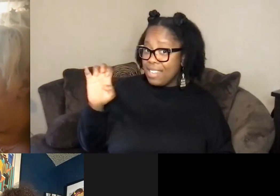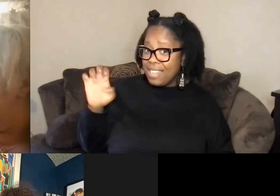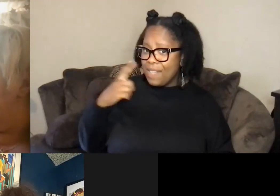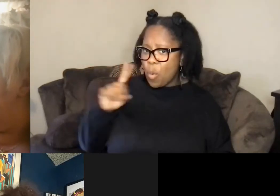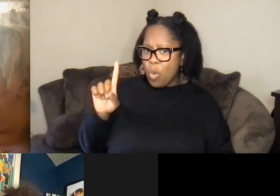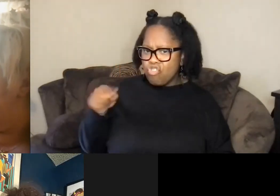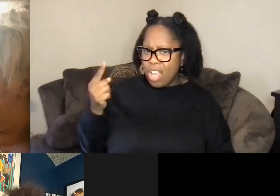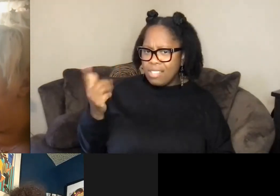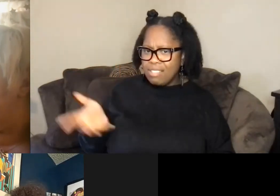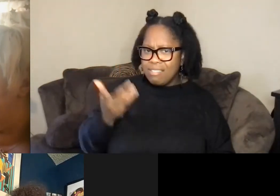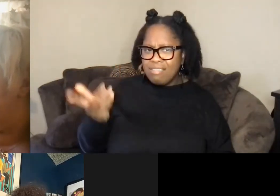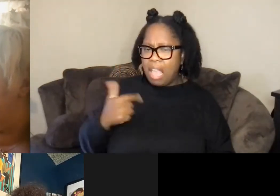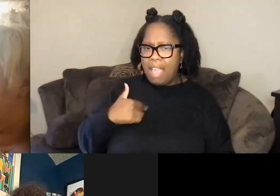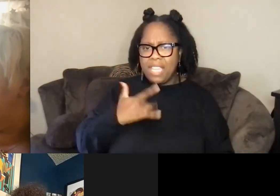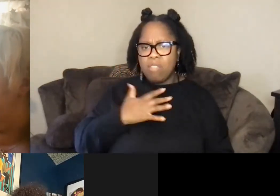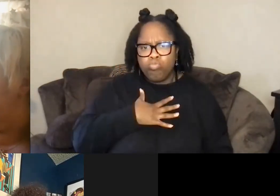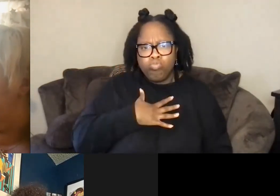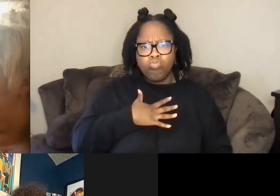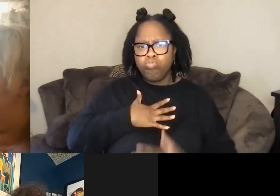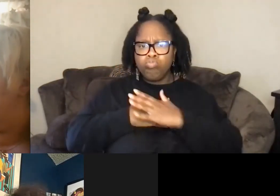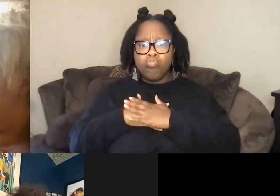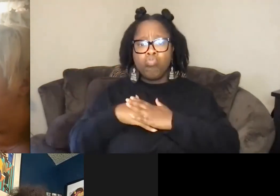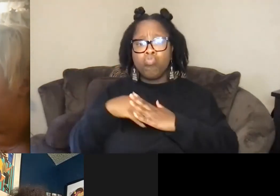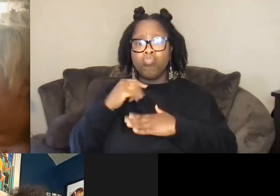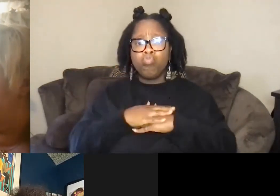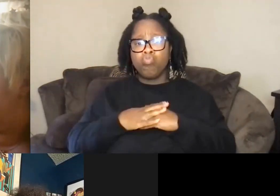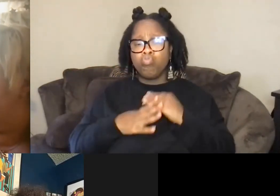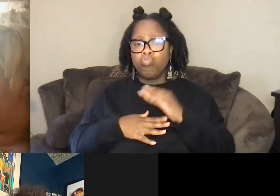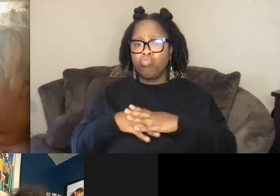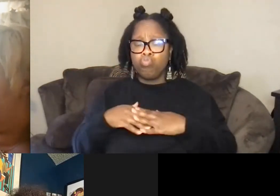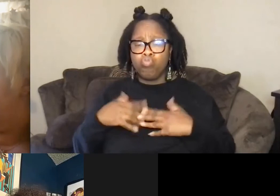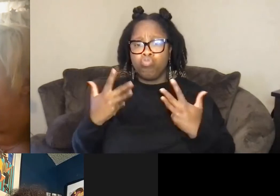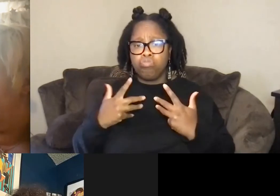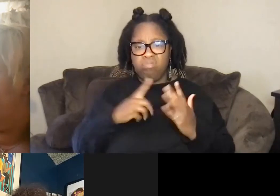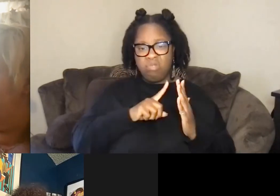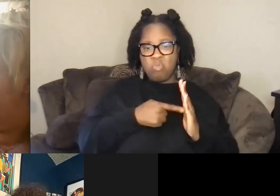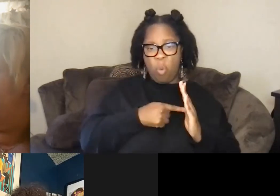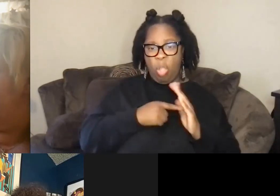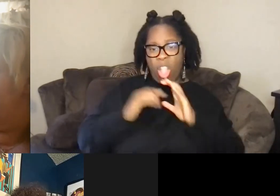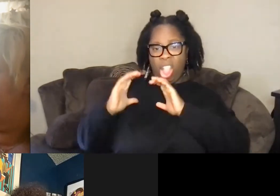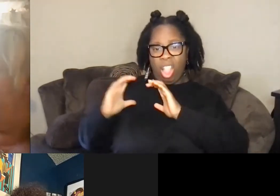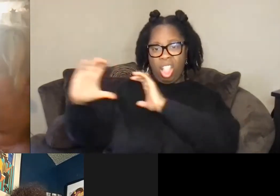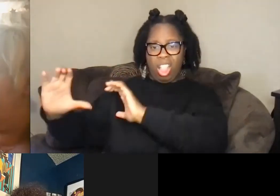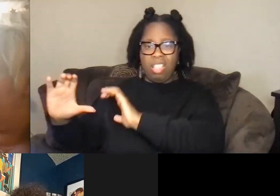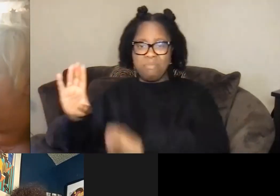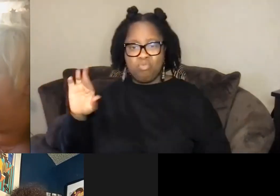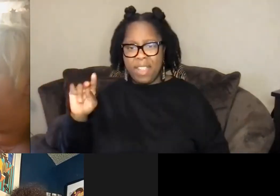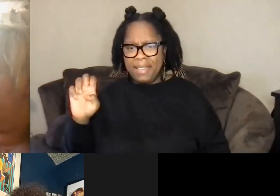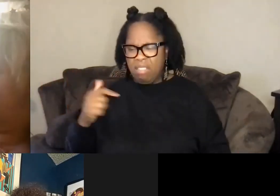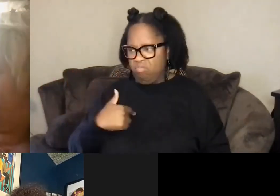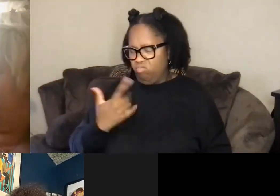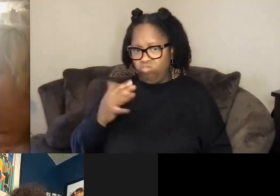just, I feel so comfortable turning this role over to Brandie. I couldn't